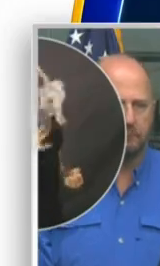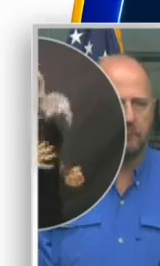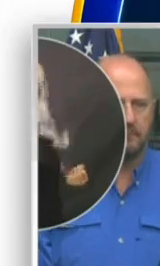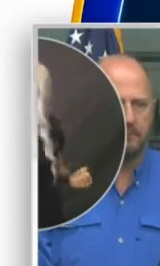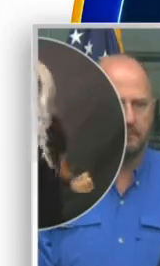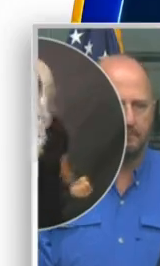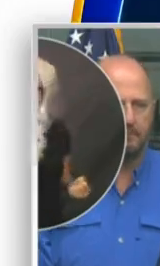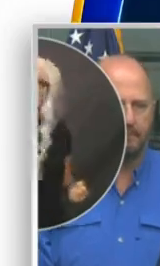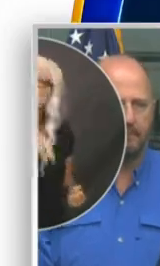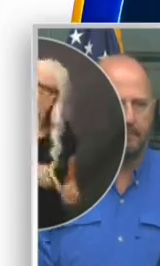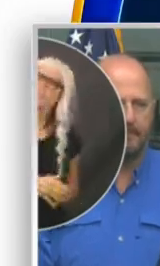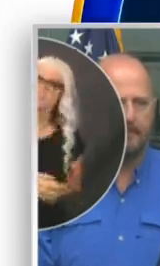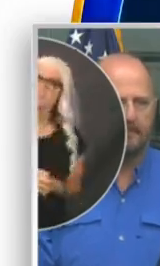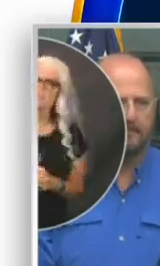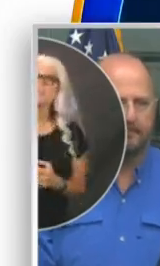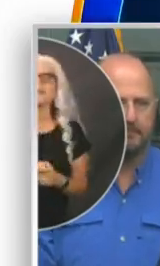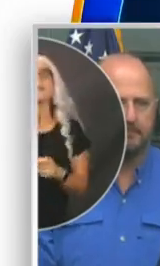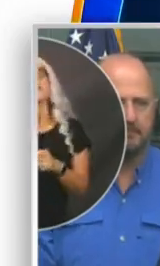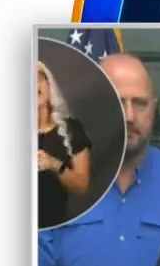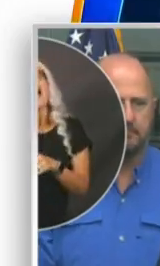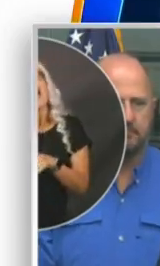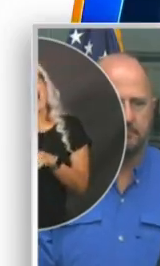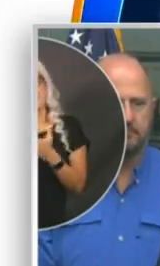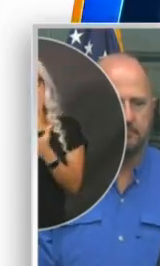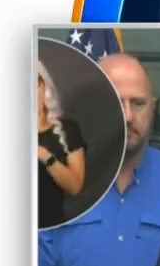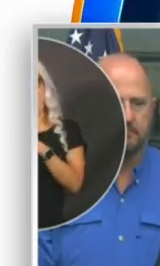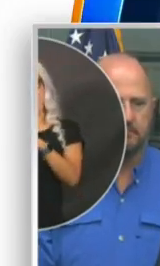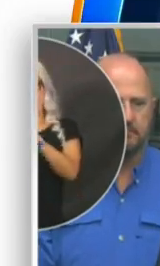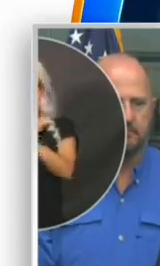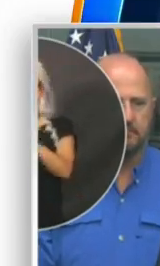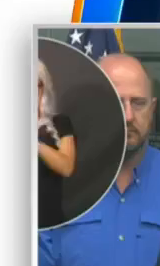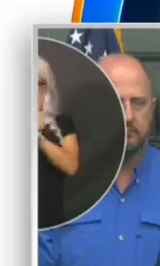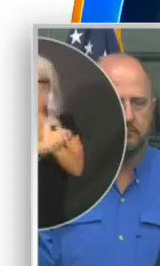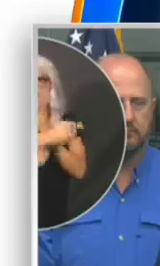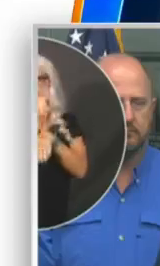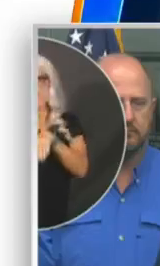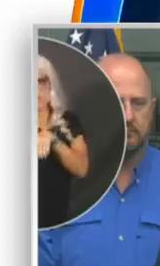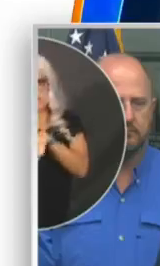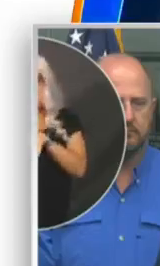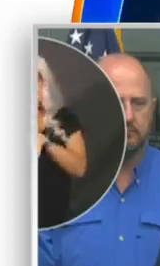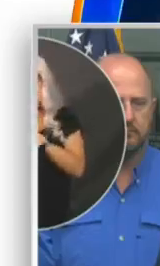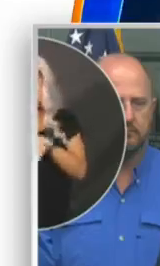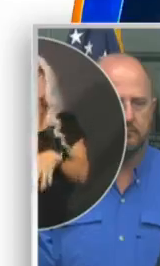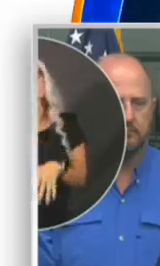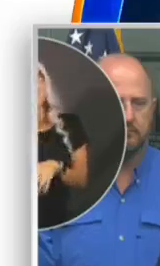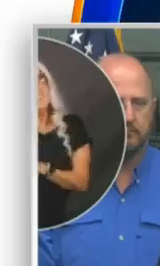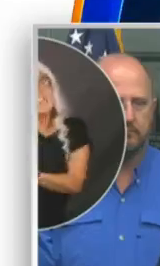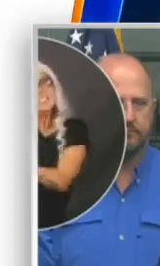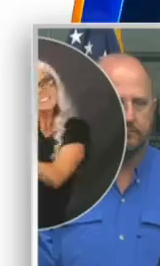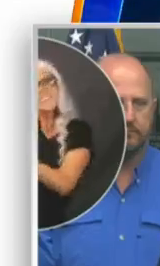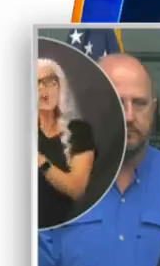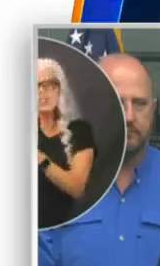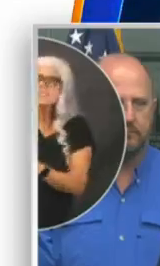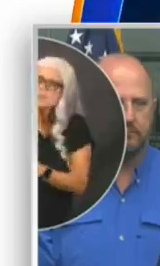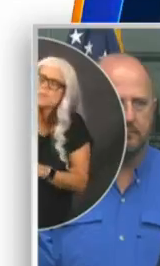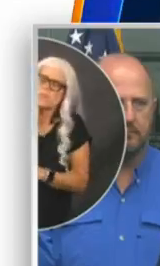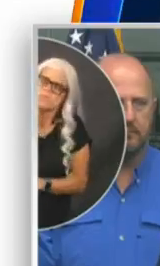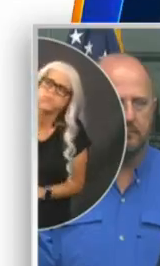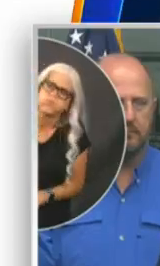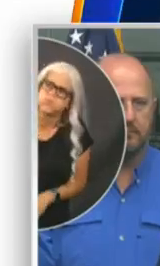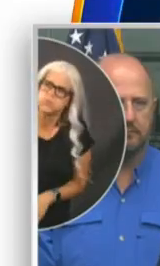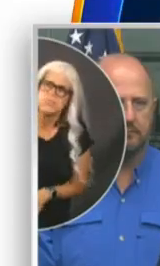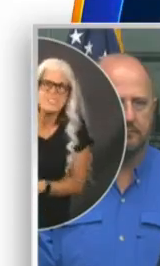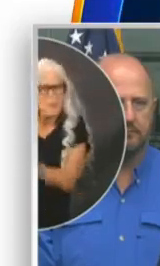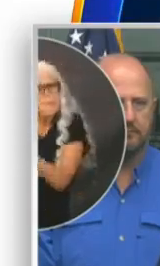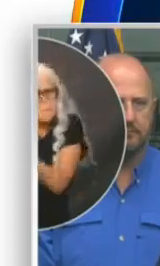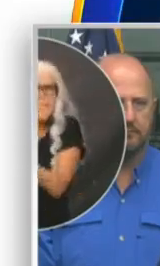go forward. So this is a major, major storm. It's something that we knew was going to be significant.